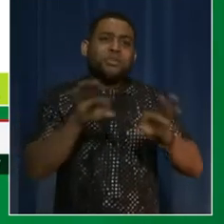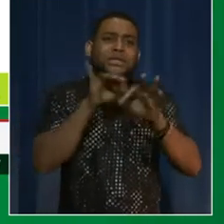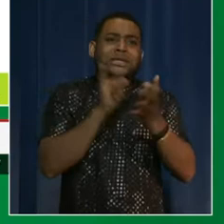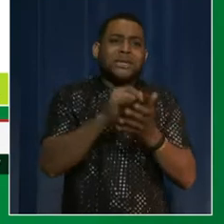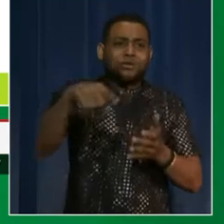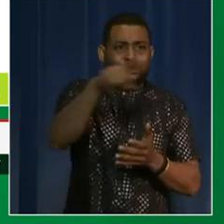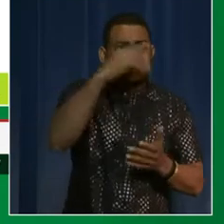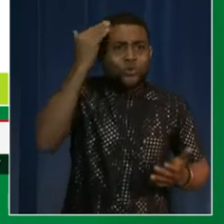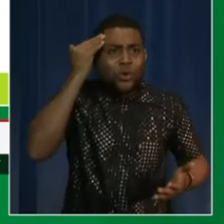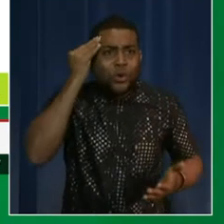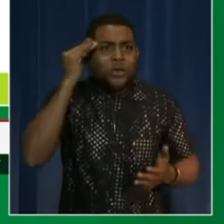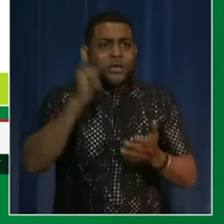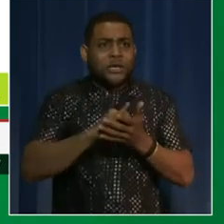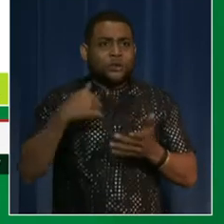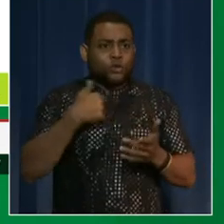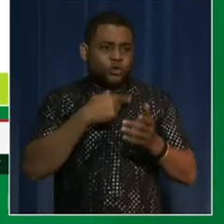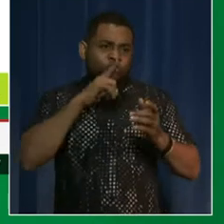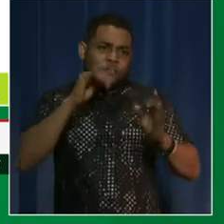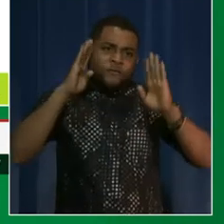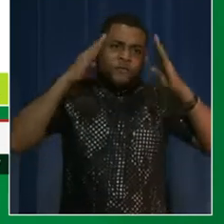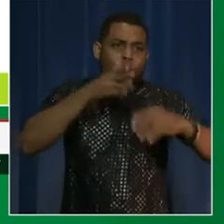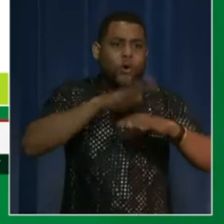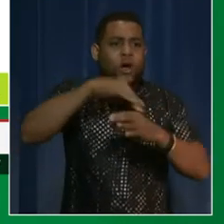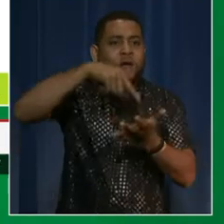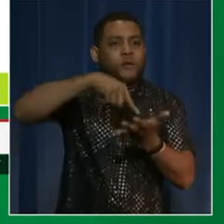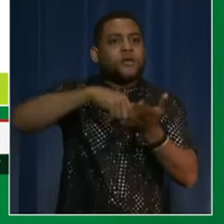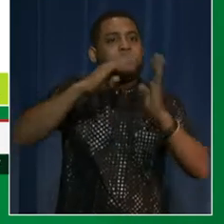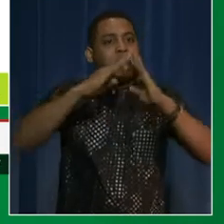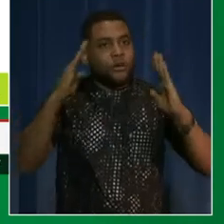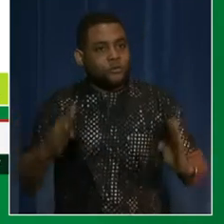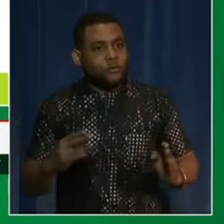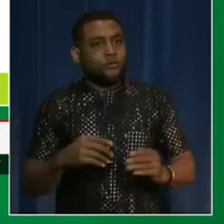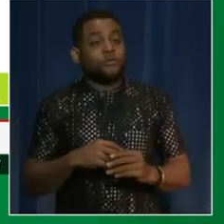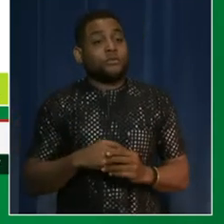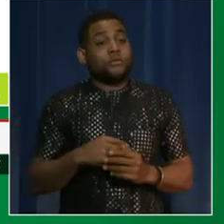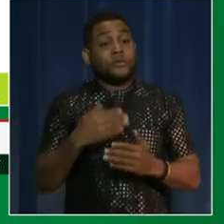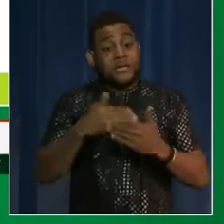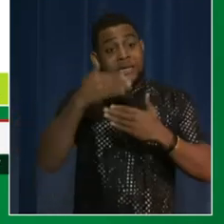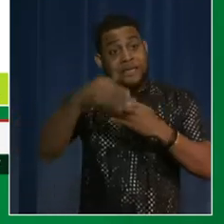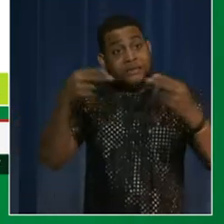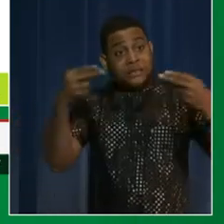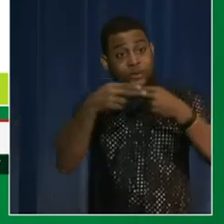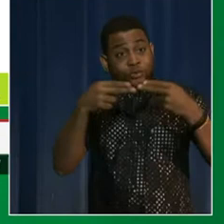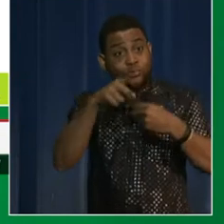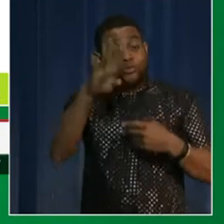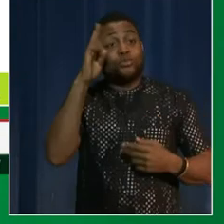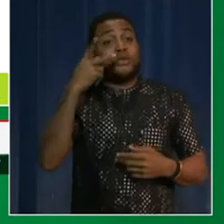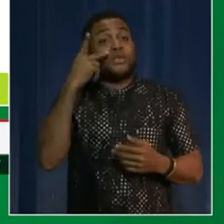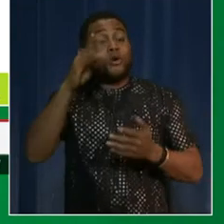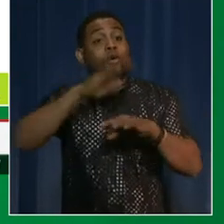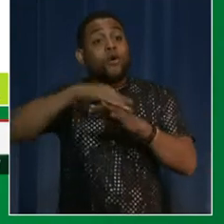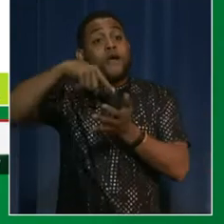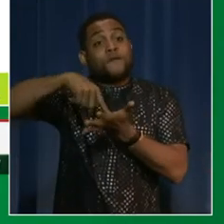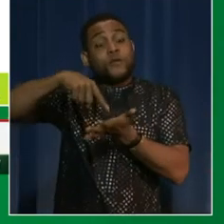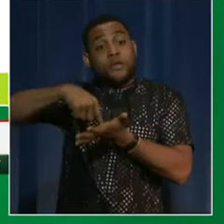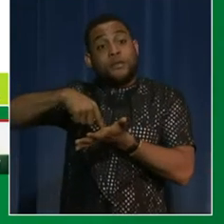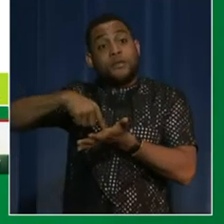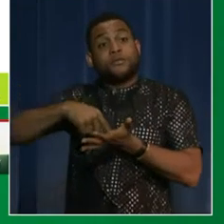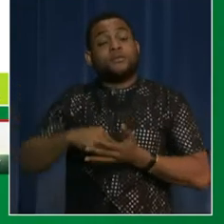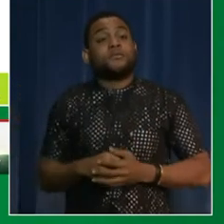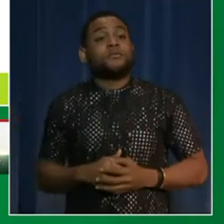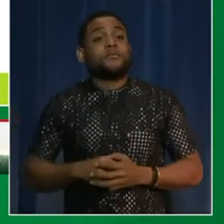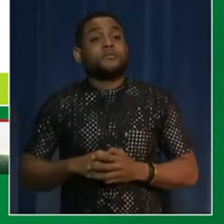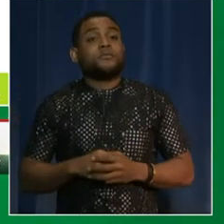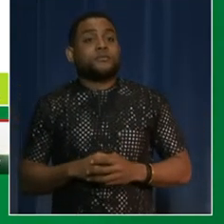to check in where we are with that overall goal. So when we go to the next slide, you'll see on the affordable goal, we've actually built